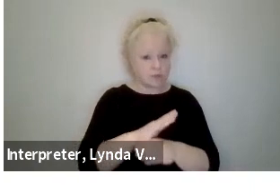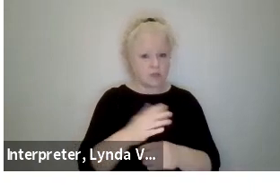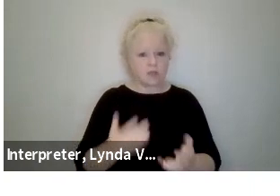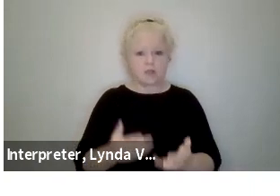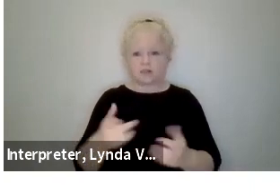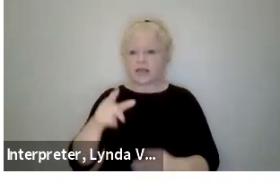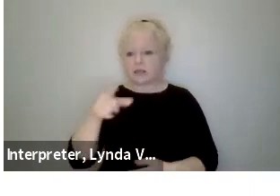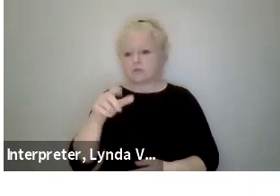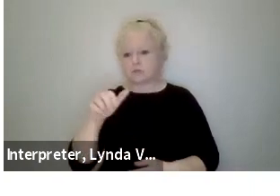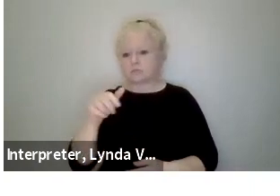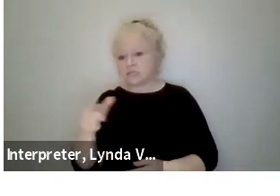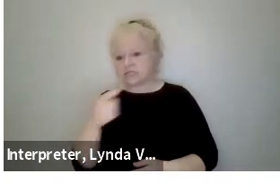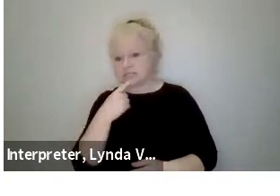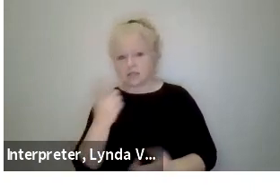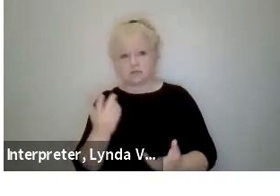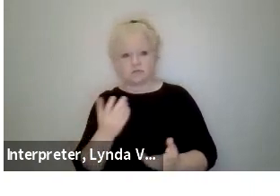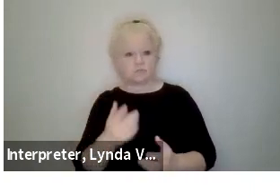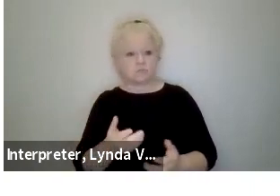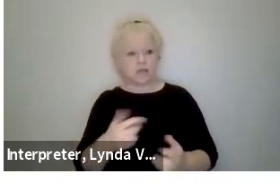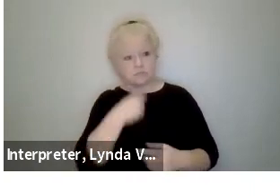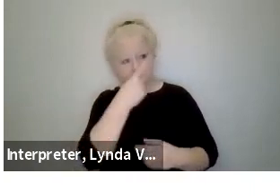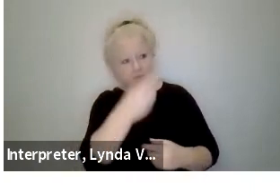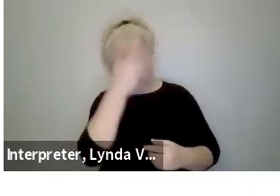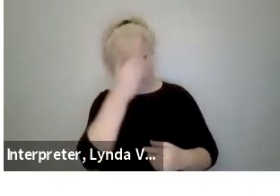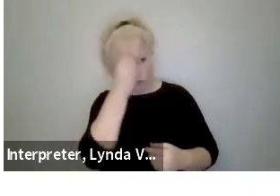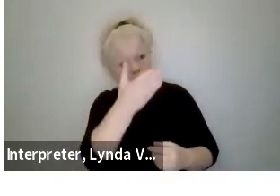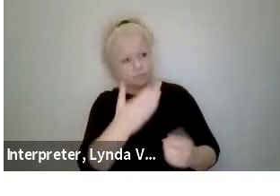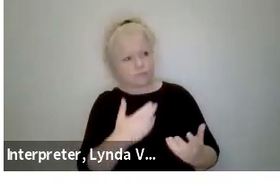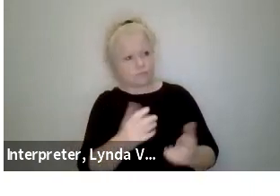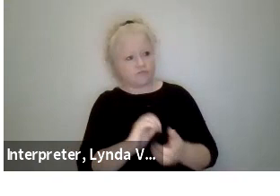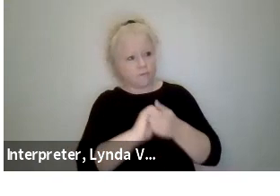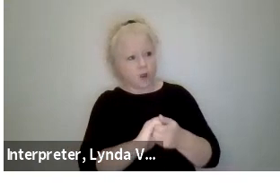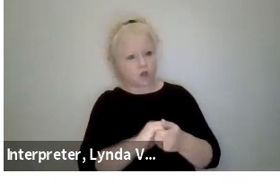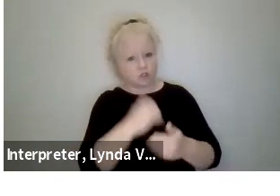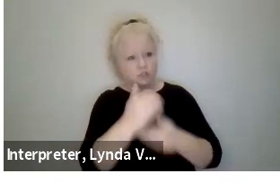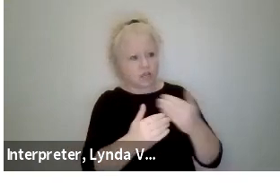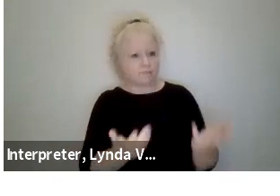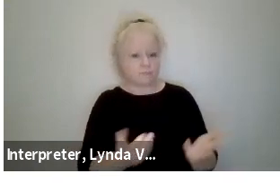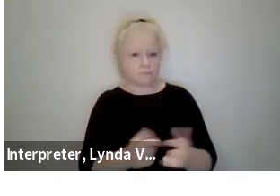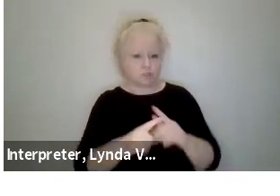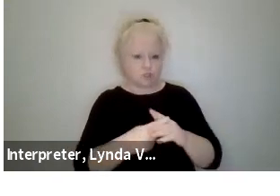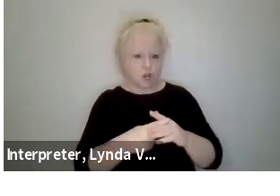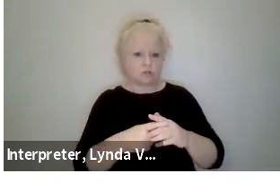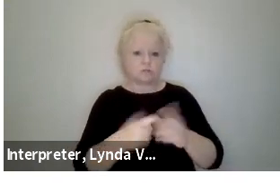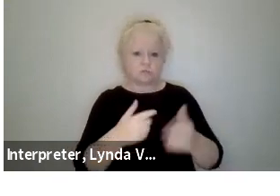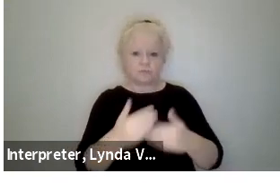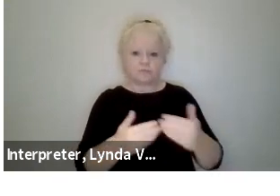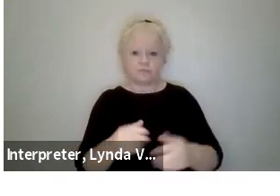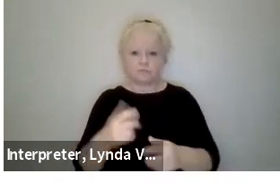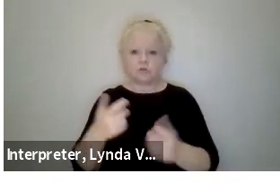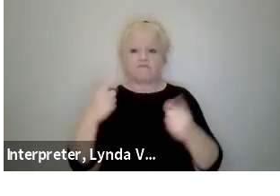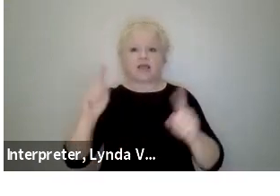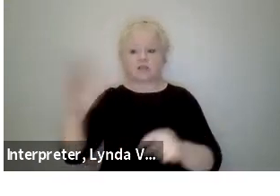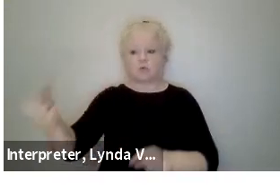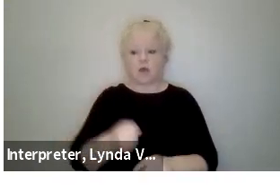Anthony mentioned up front in a partnership to get you to the ask of employment positions,